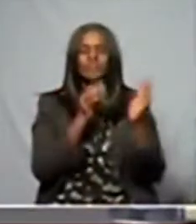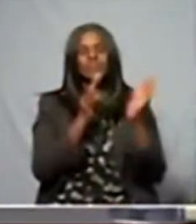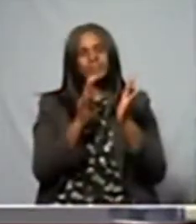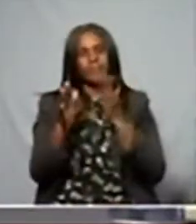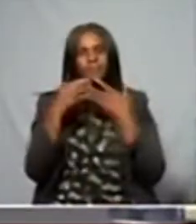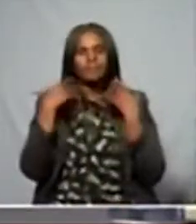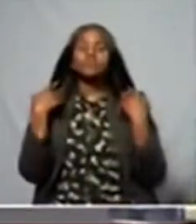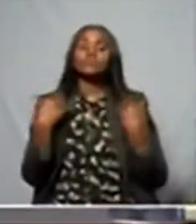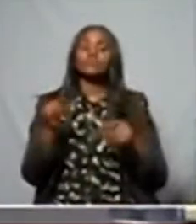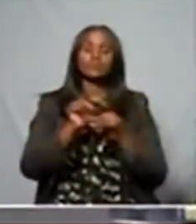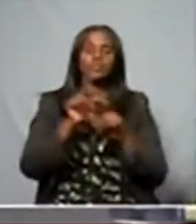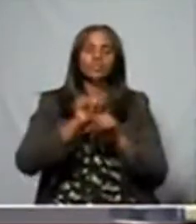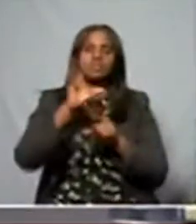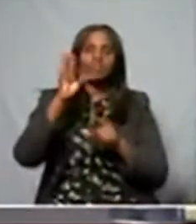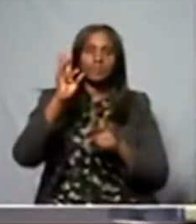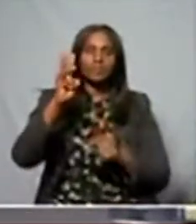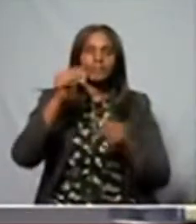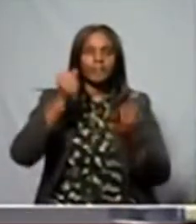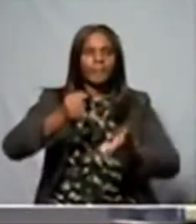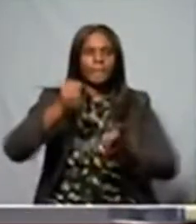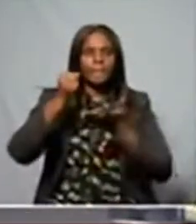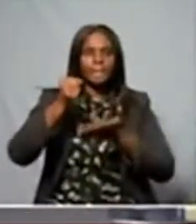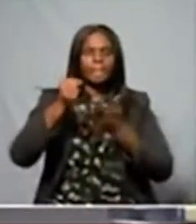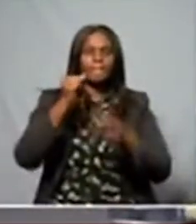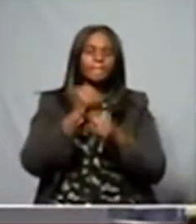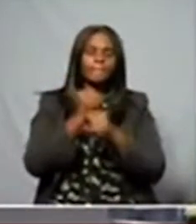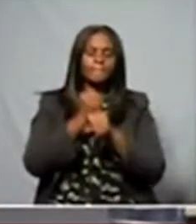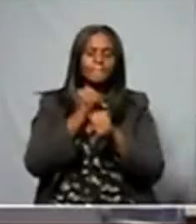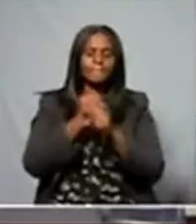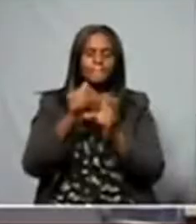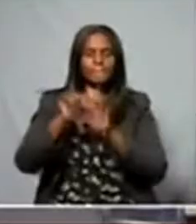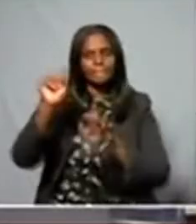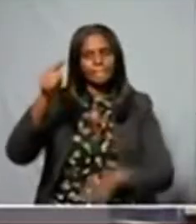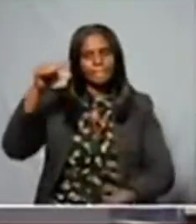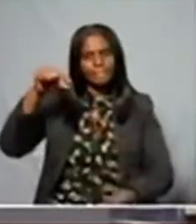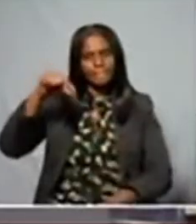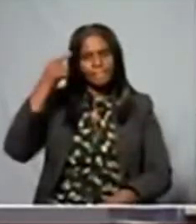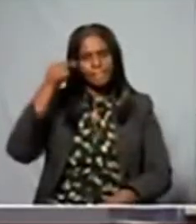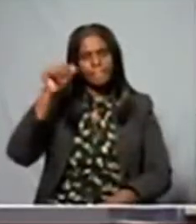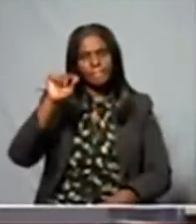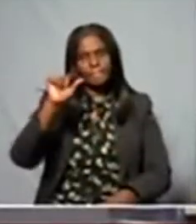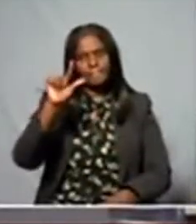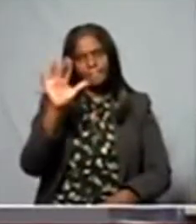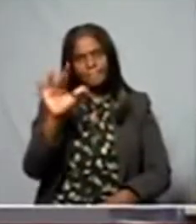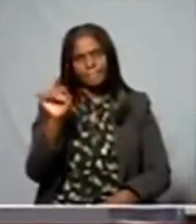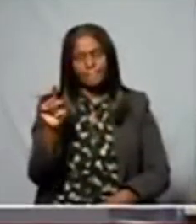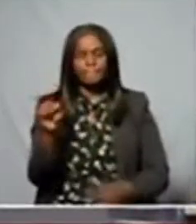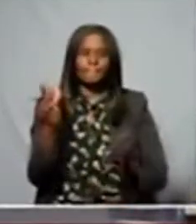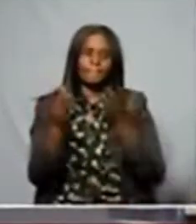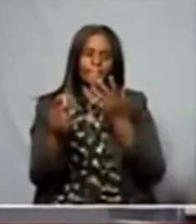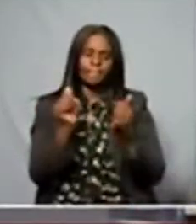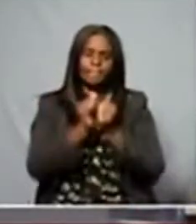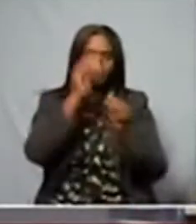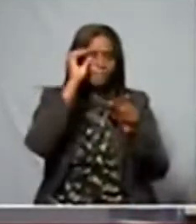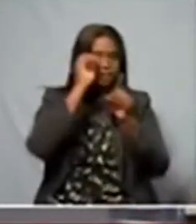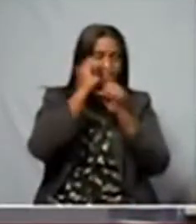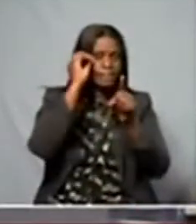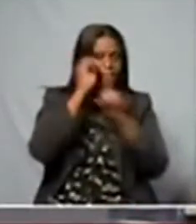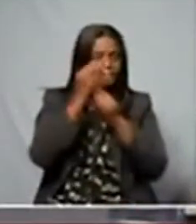And 6. Budget performance in the first quarter of 2025 compared with Objective